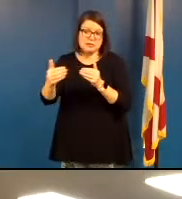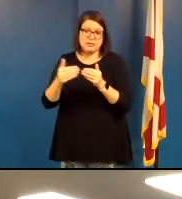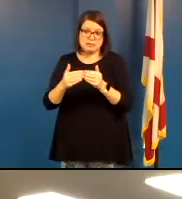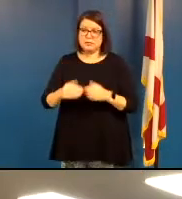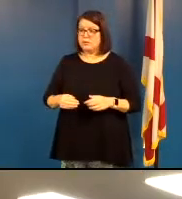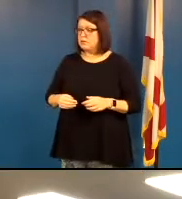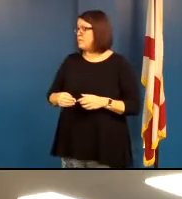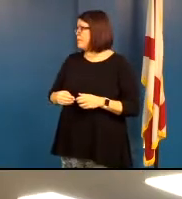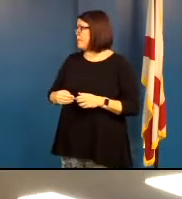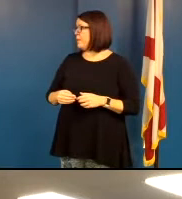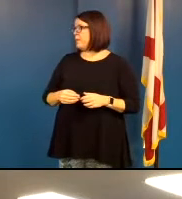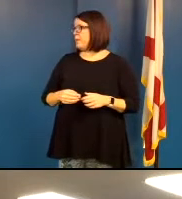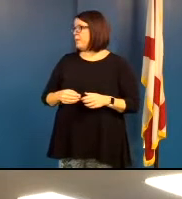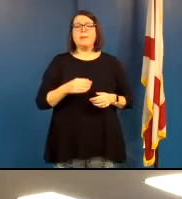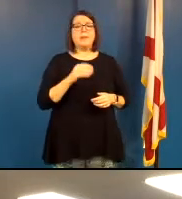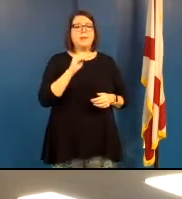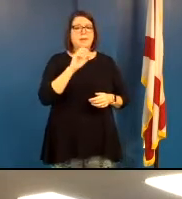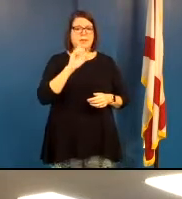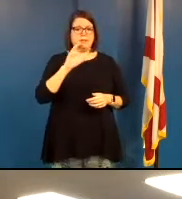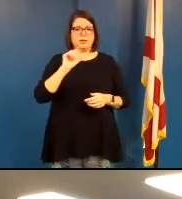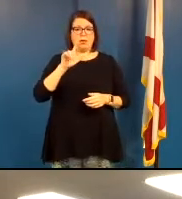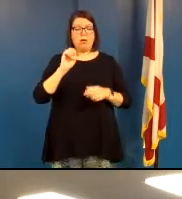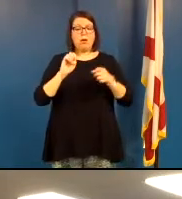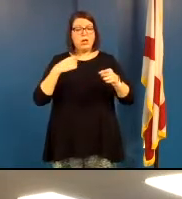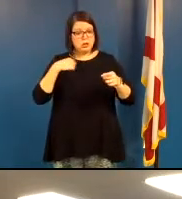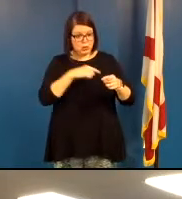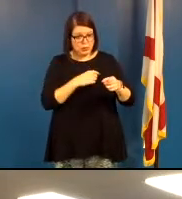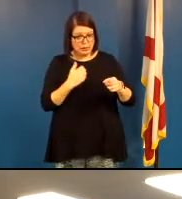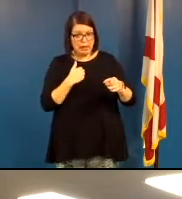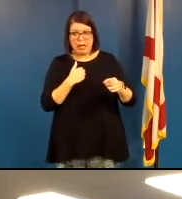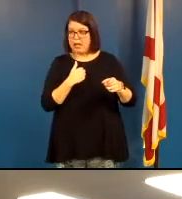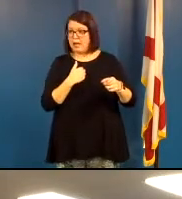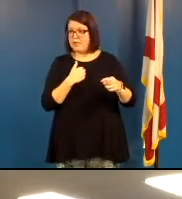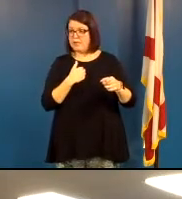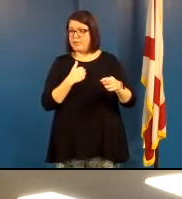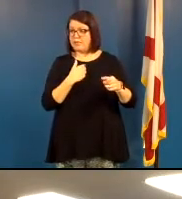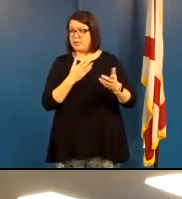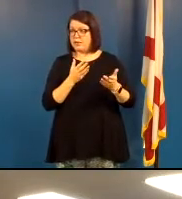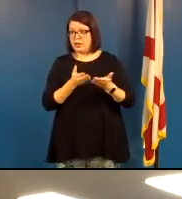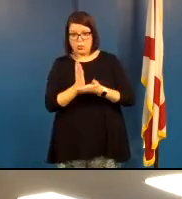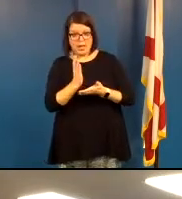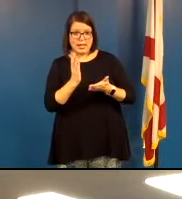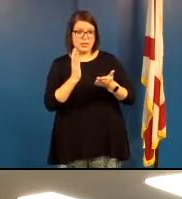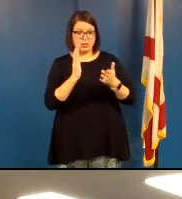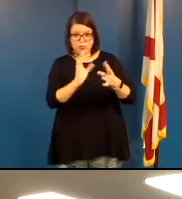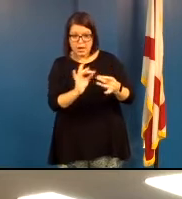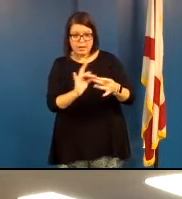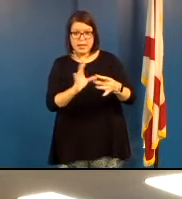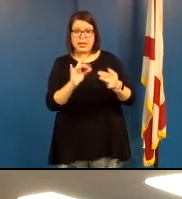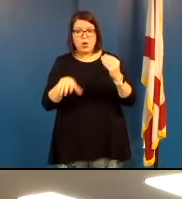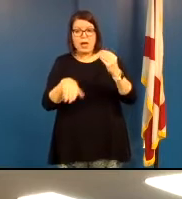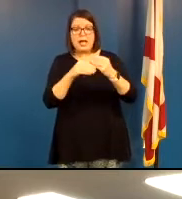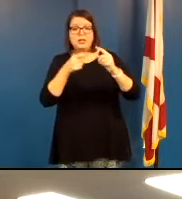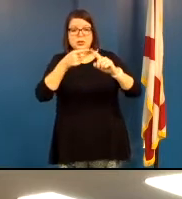to comment prior to it being distributed to the union for ratification, or we will only see